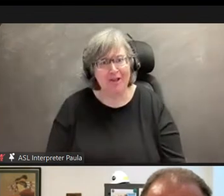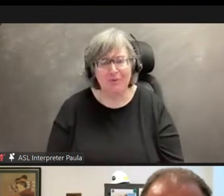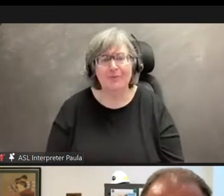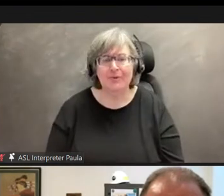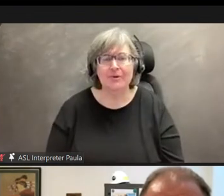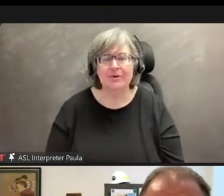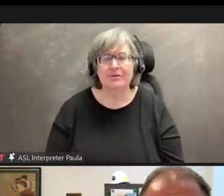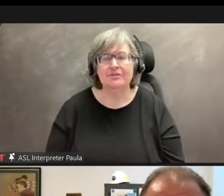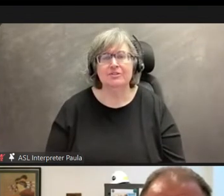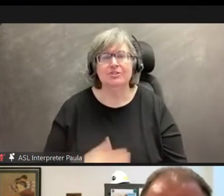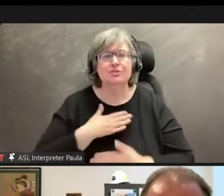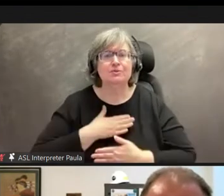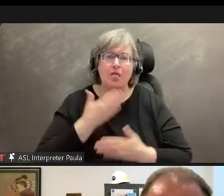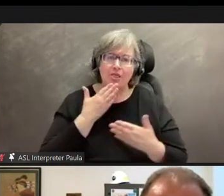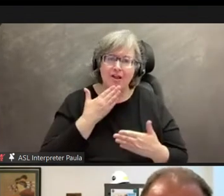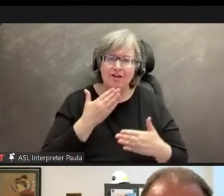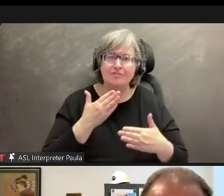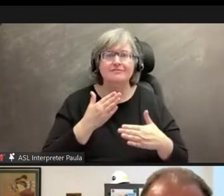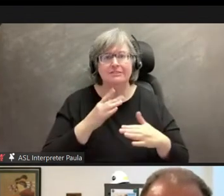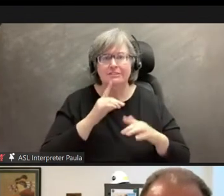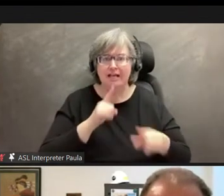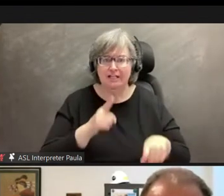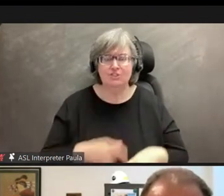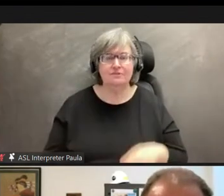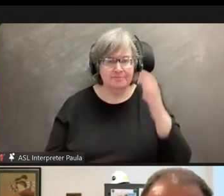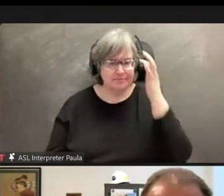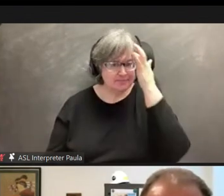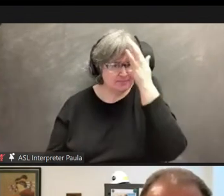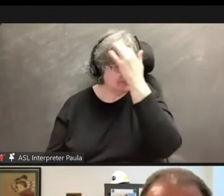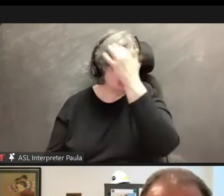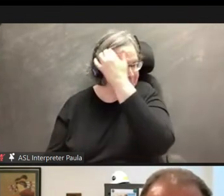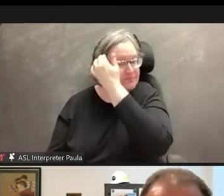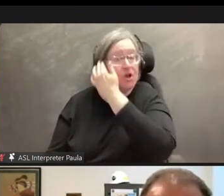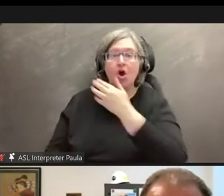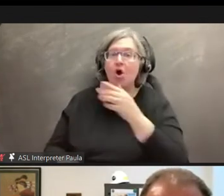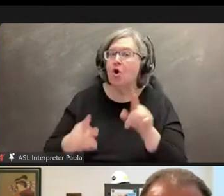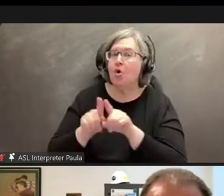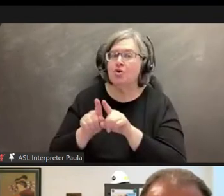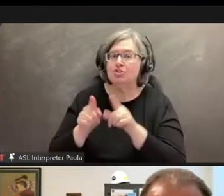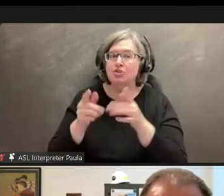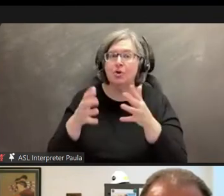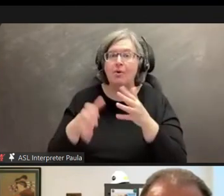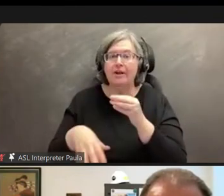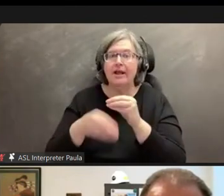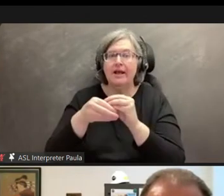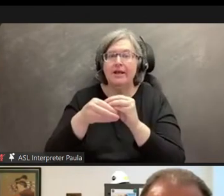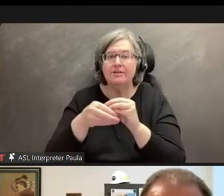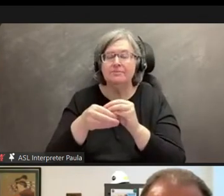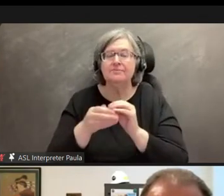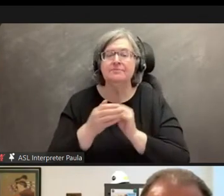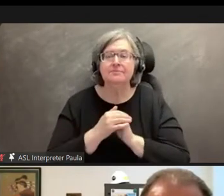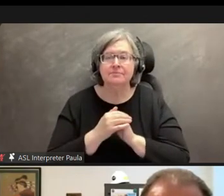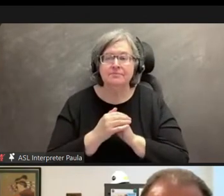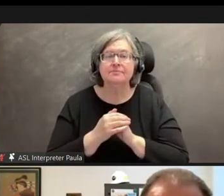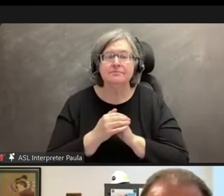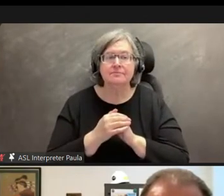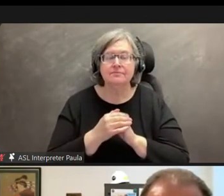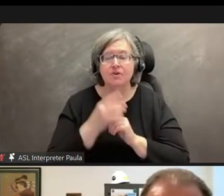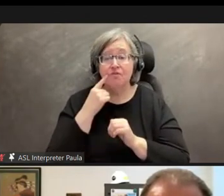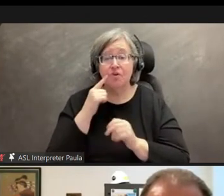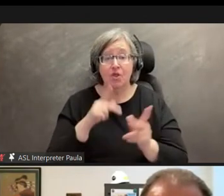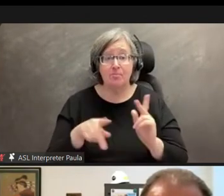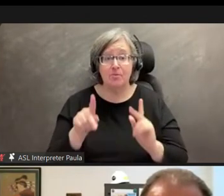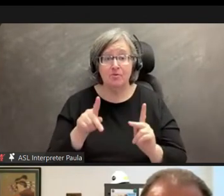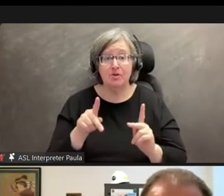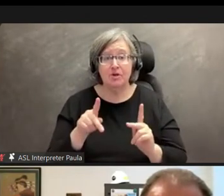and I really appreciate you taking the time to answer that. I also want to chime in real quick, if I may. For those people